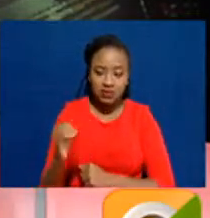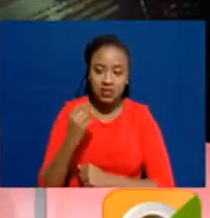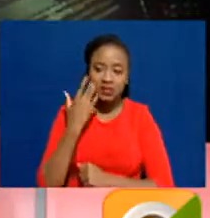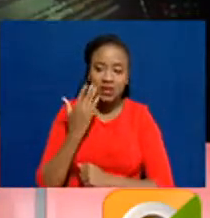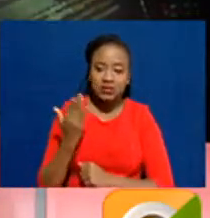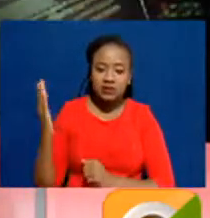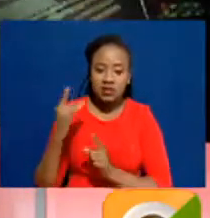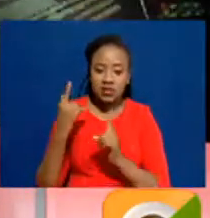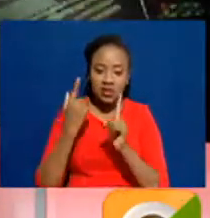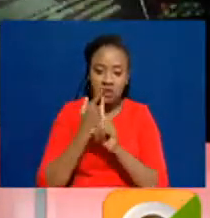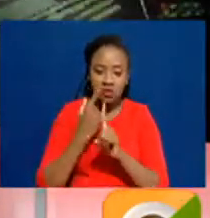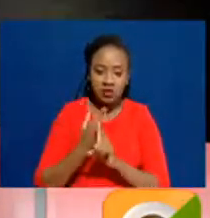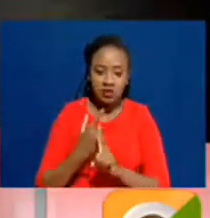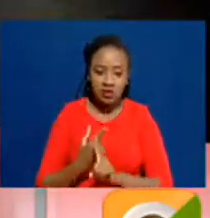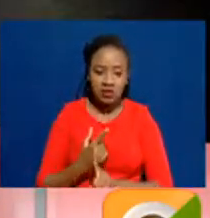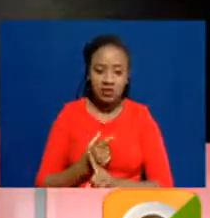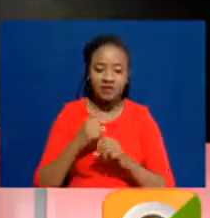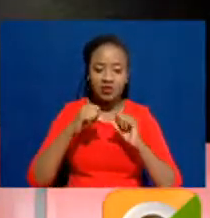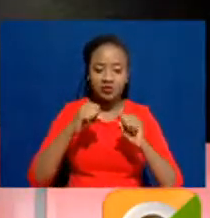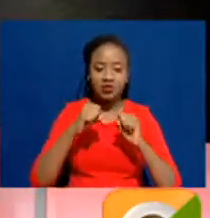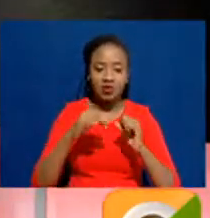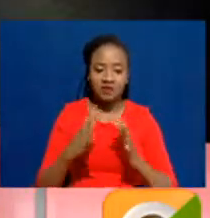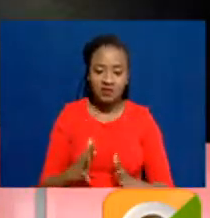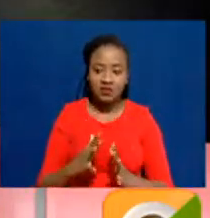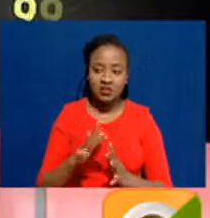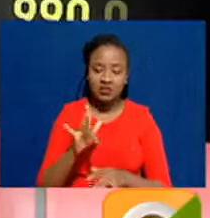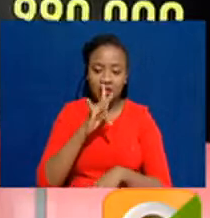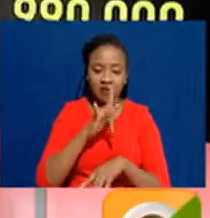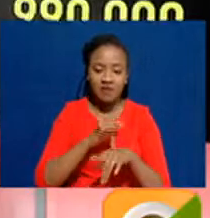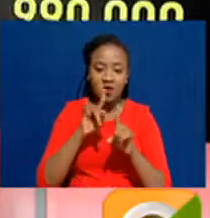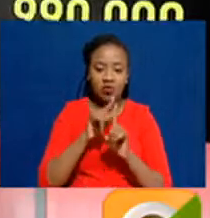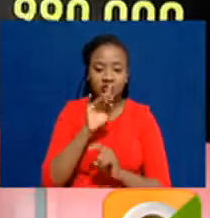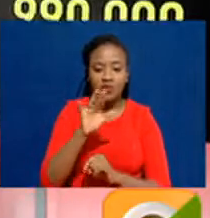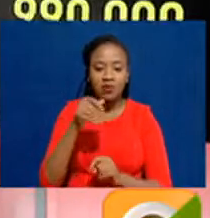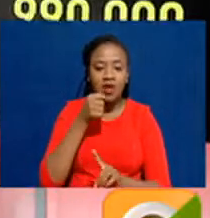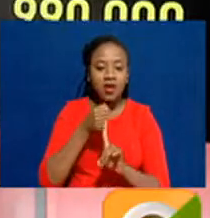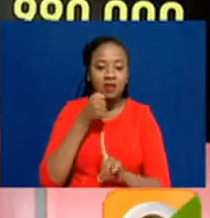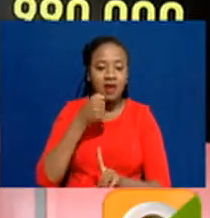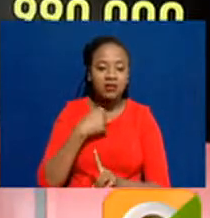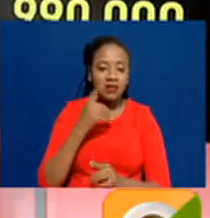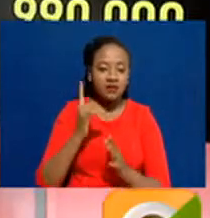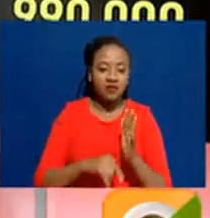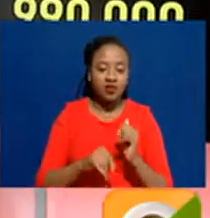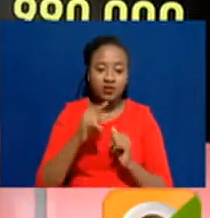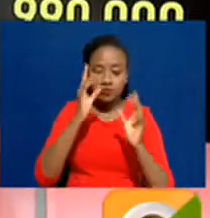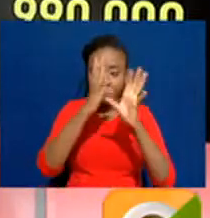of the officers that are affected and what impact they'll have. For the president, currently earning